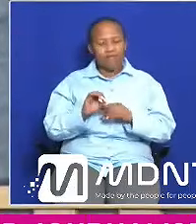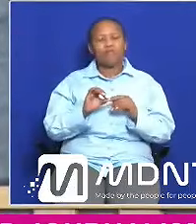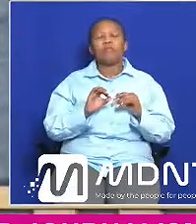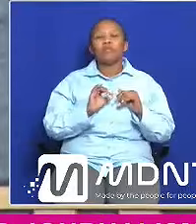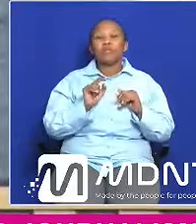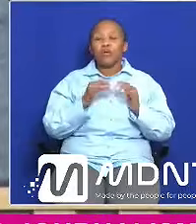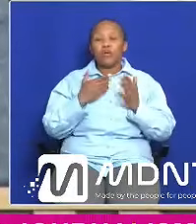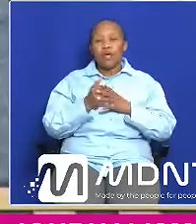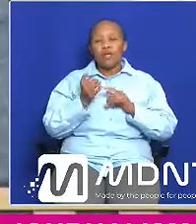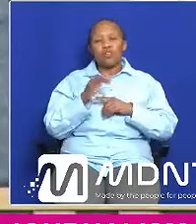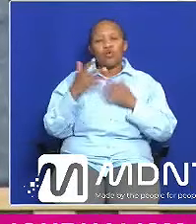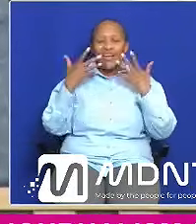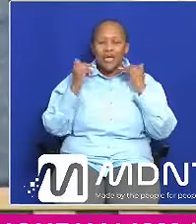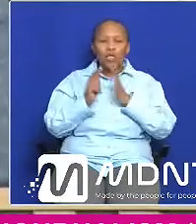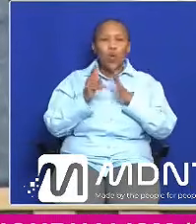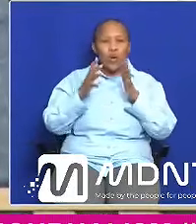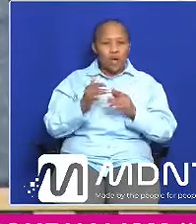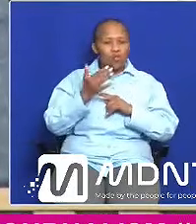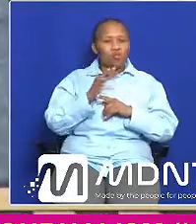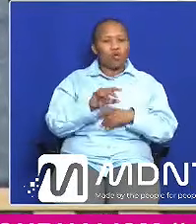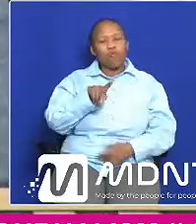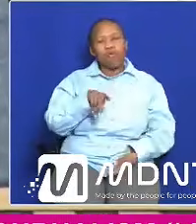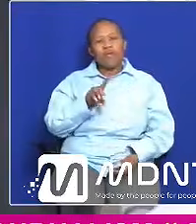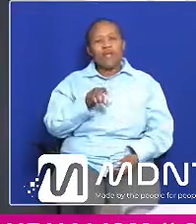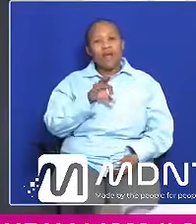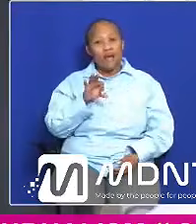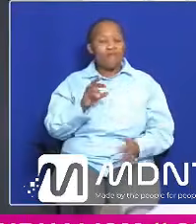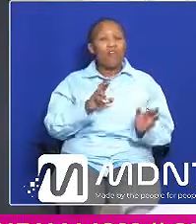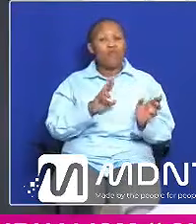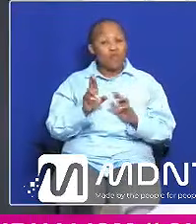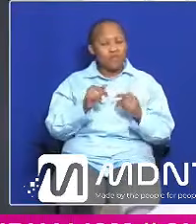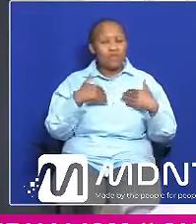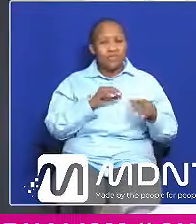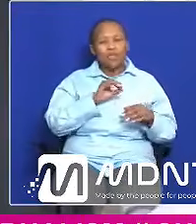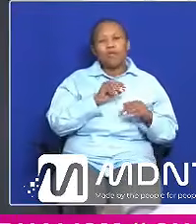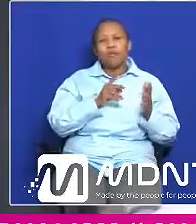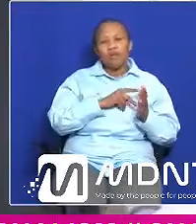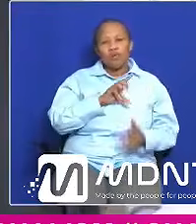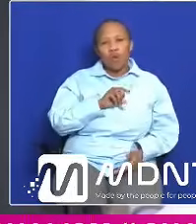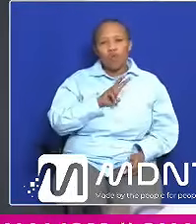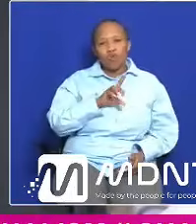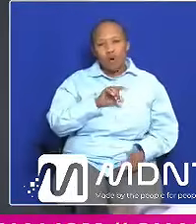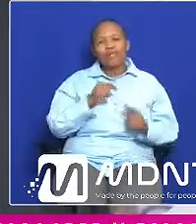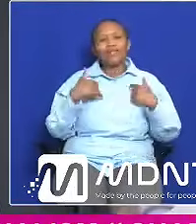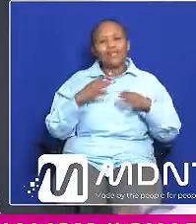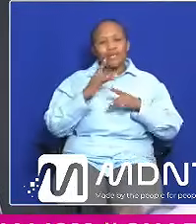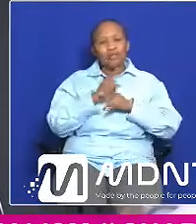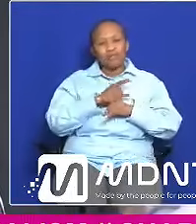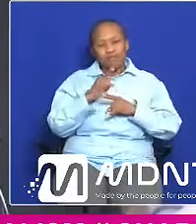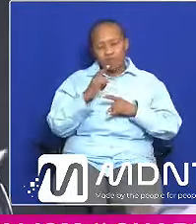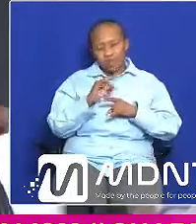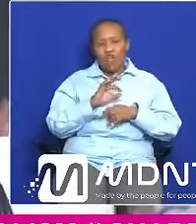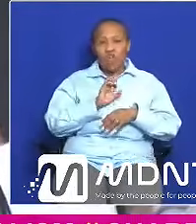I referenced, starting at page 121 from Chat 3, are the actual POPs that we have